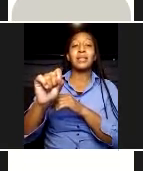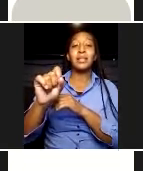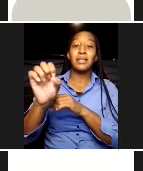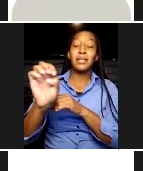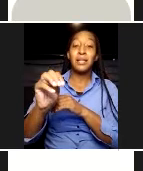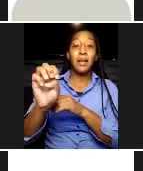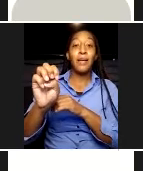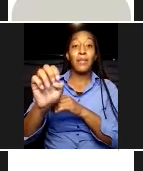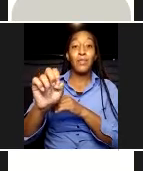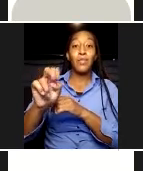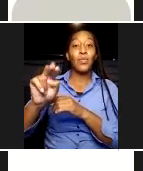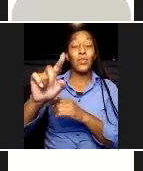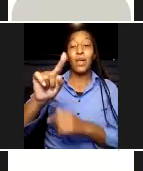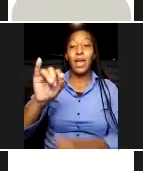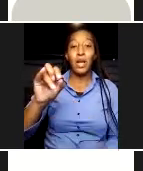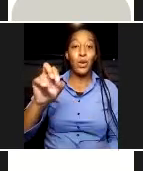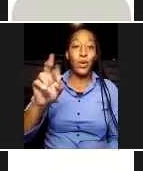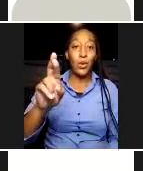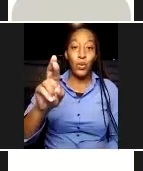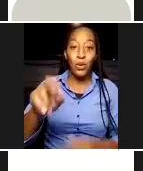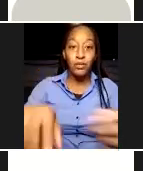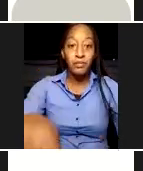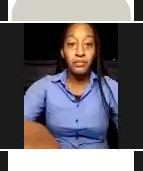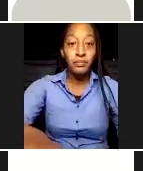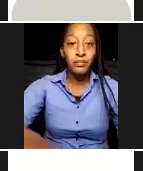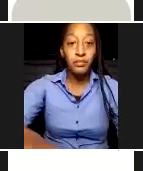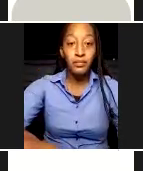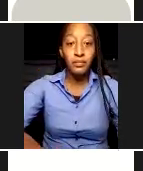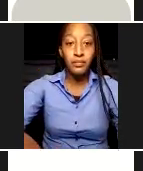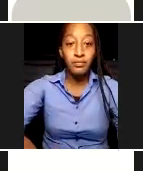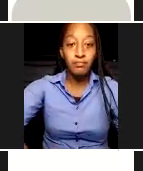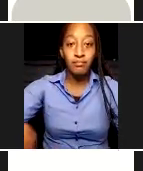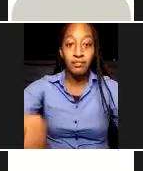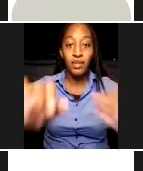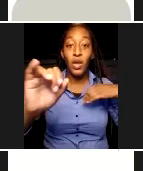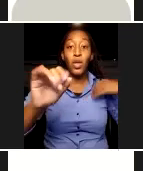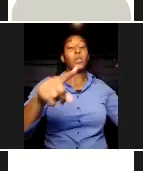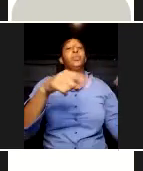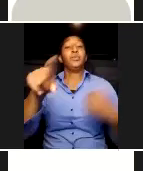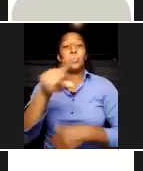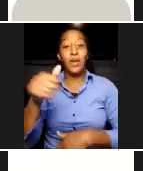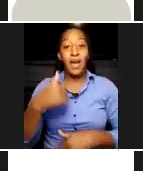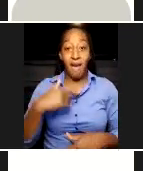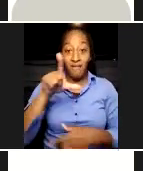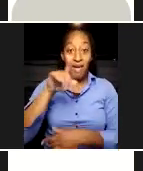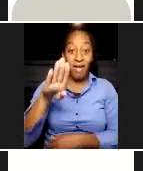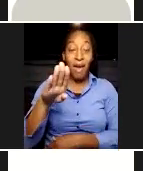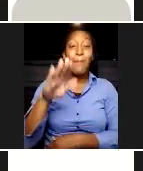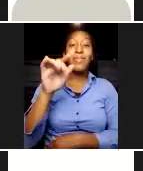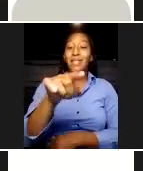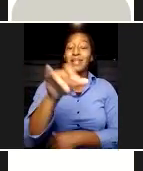is the same simulator that you're going to be using to complete the experiment on